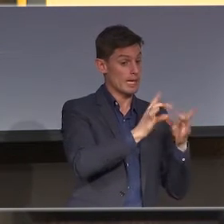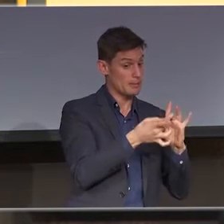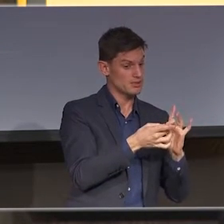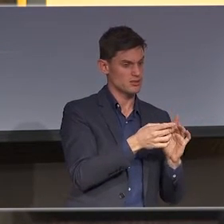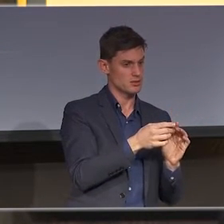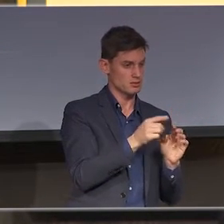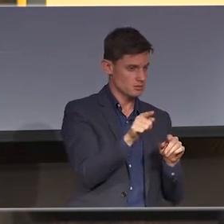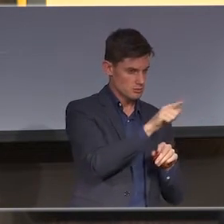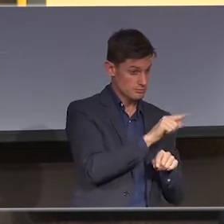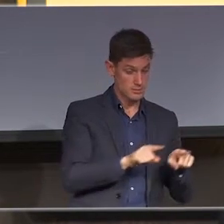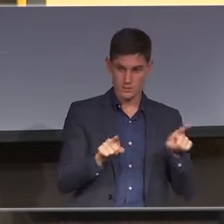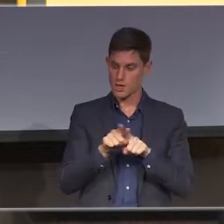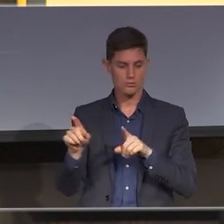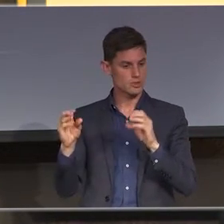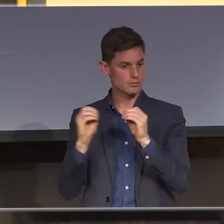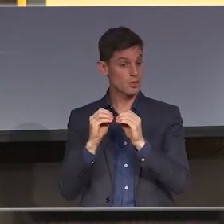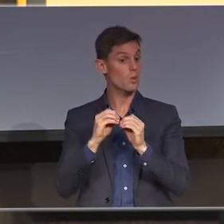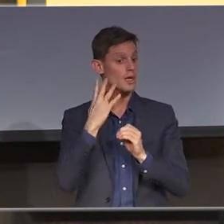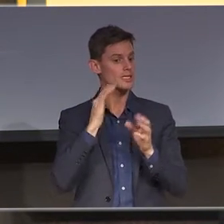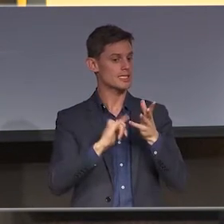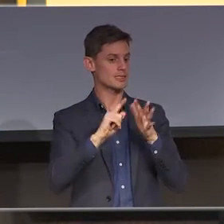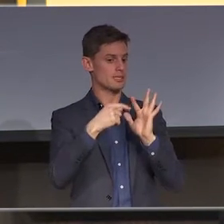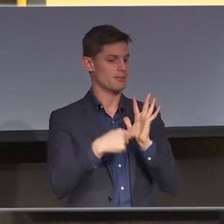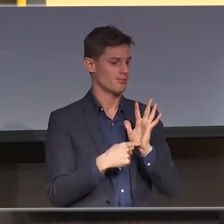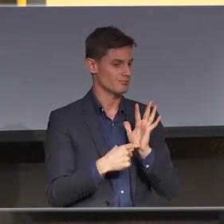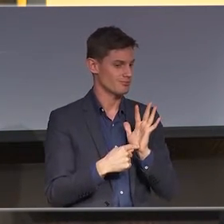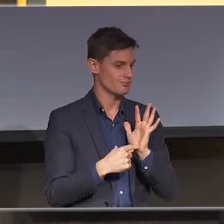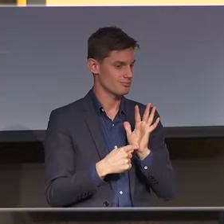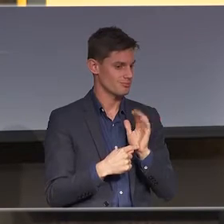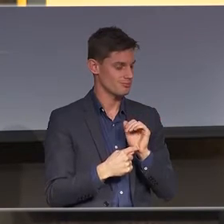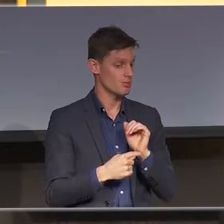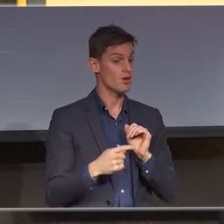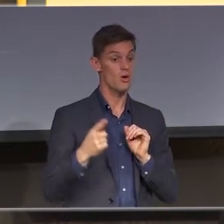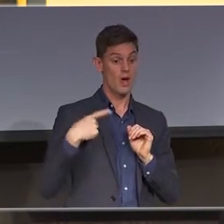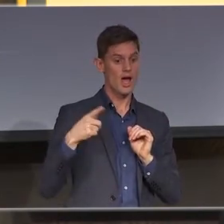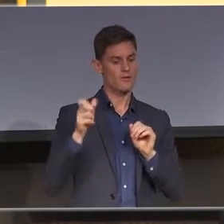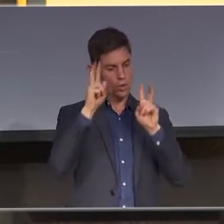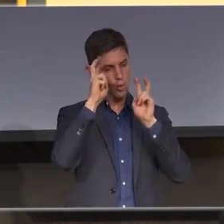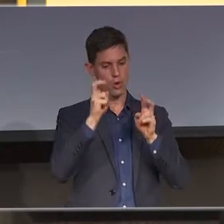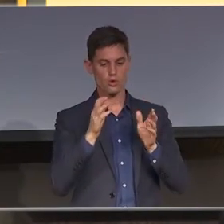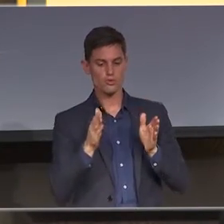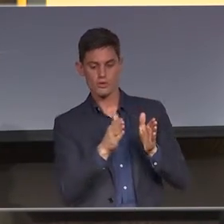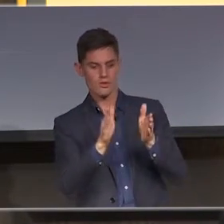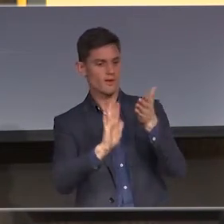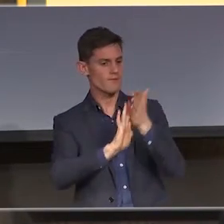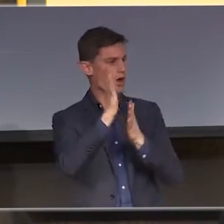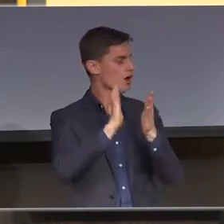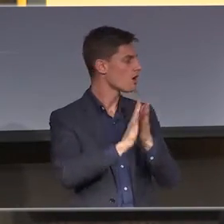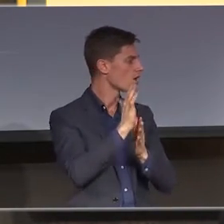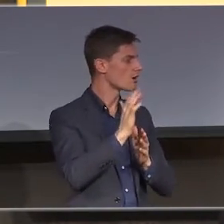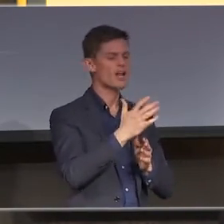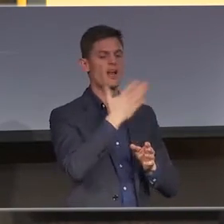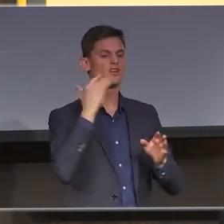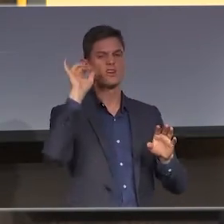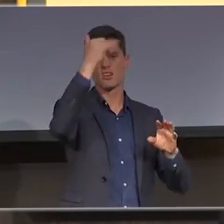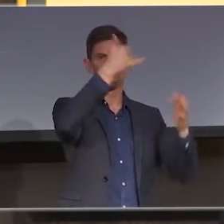Olympic Games even, also happens in September each year in Brisbane when they have something called River Fire. There's a big air